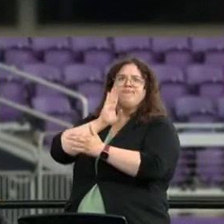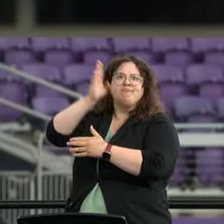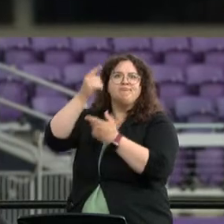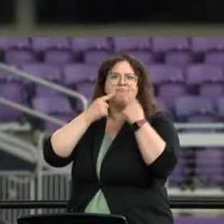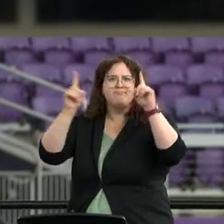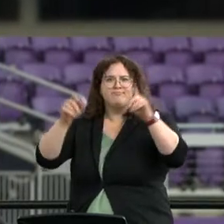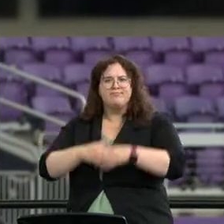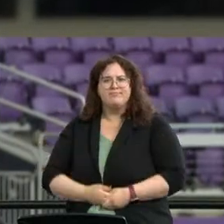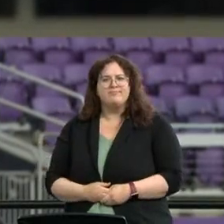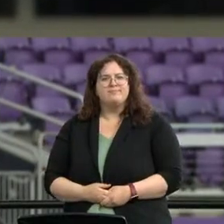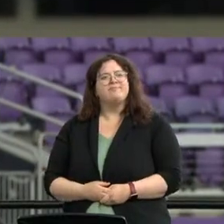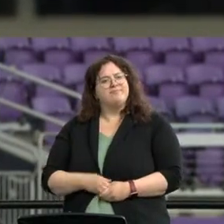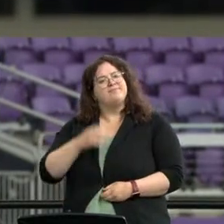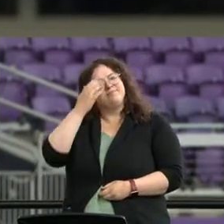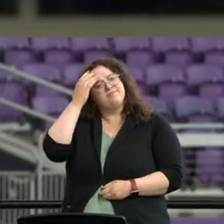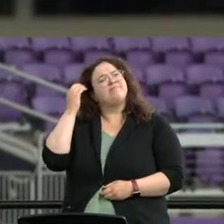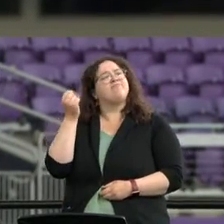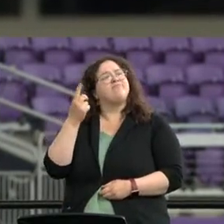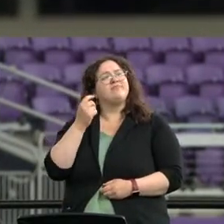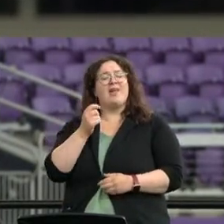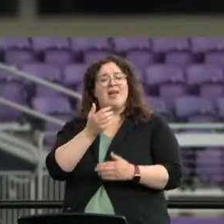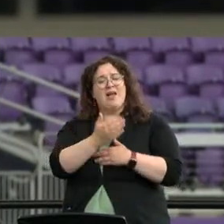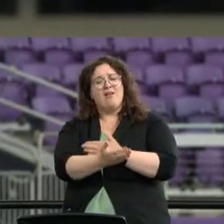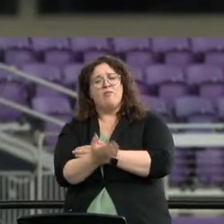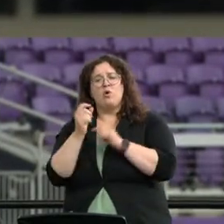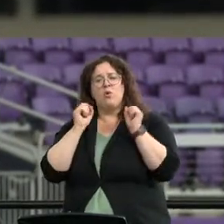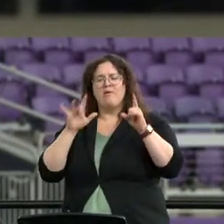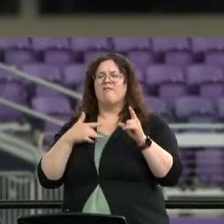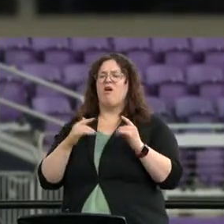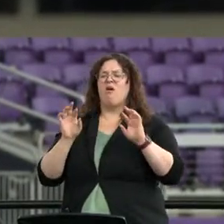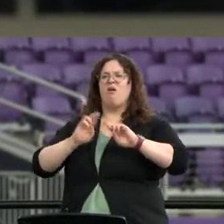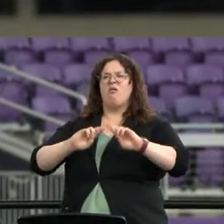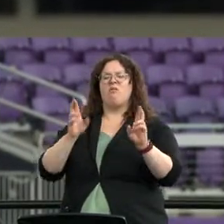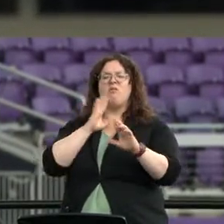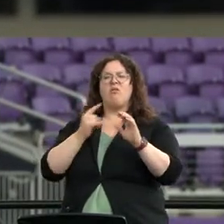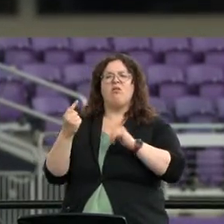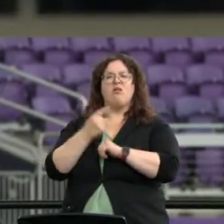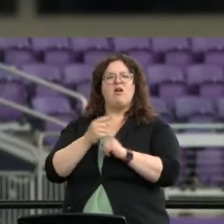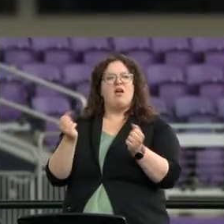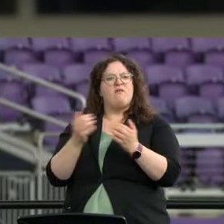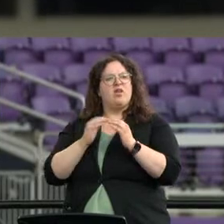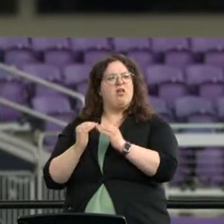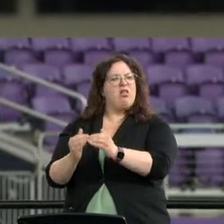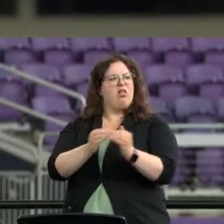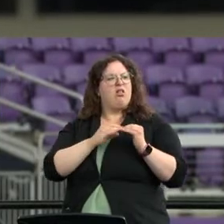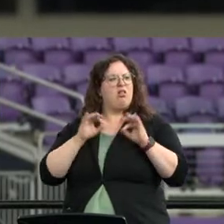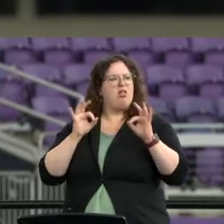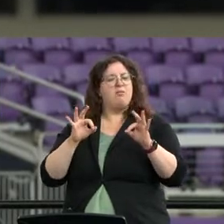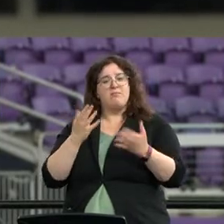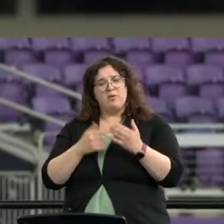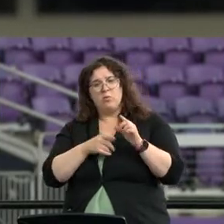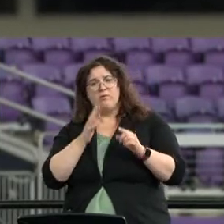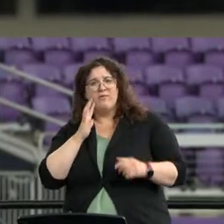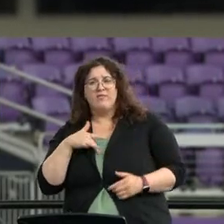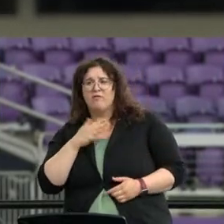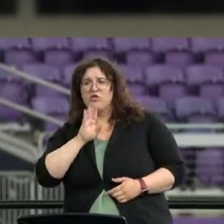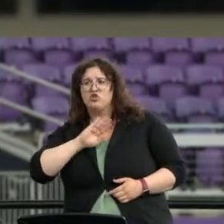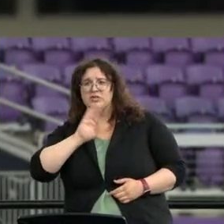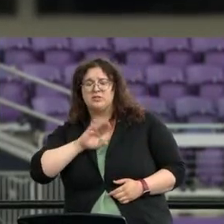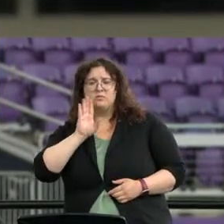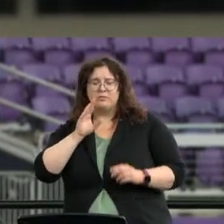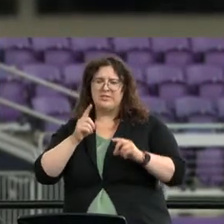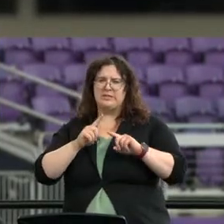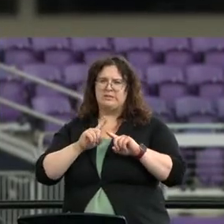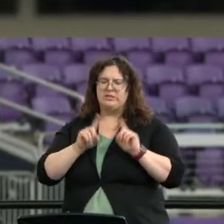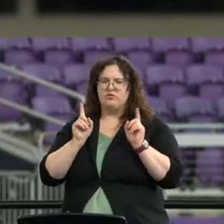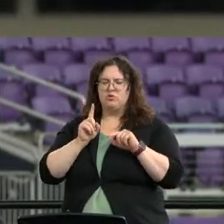virtually even playing field every morning when you wake up. I learned this year that this would likely frustrate some of you, since it would be very difficult